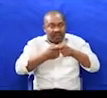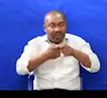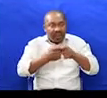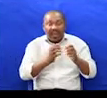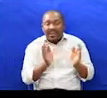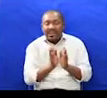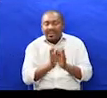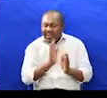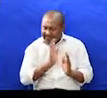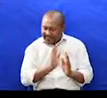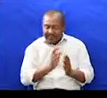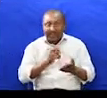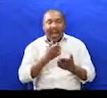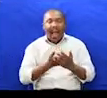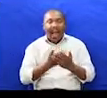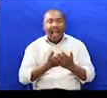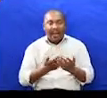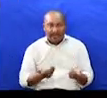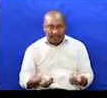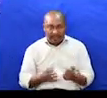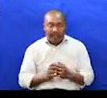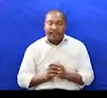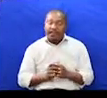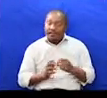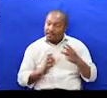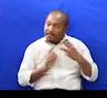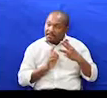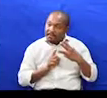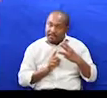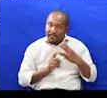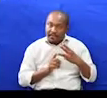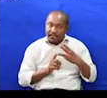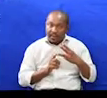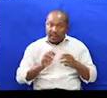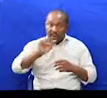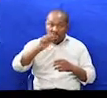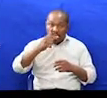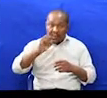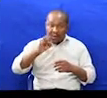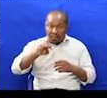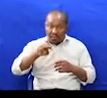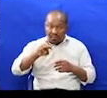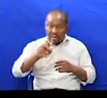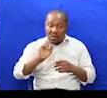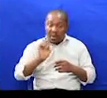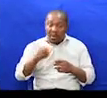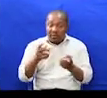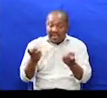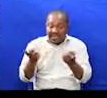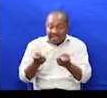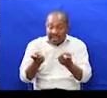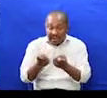an iron. And another one, atom of the same element are identical in